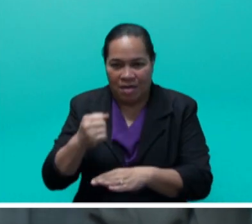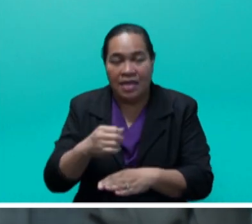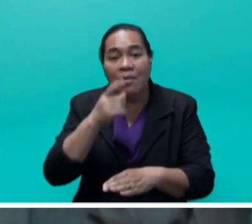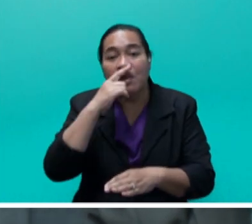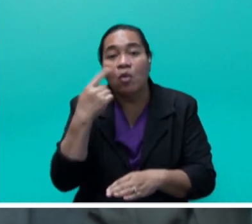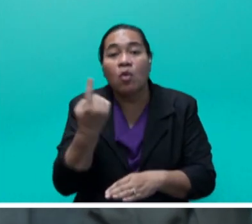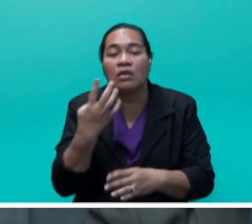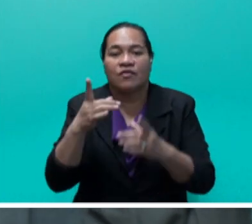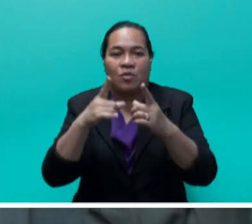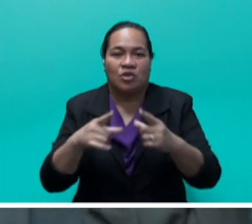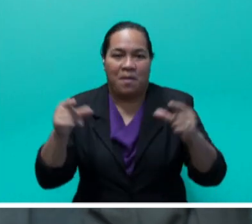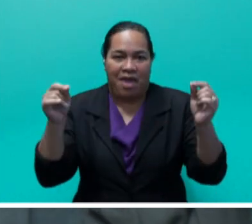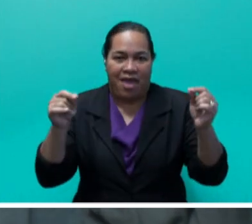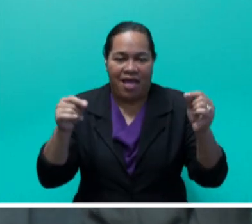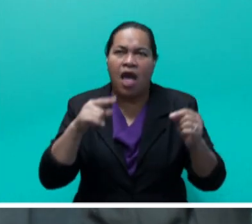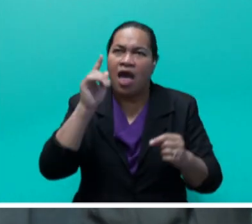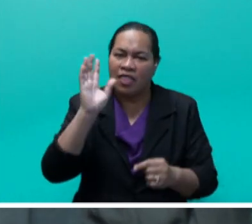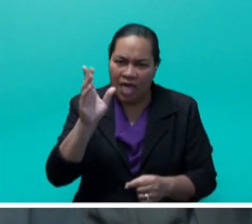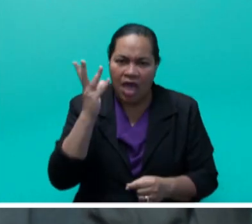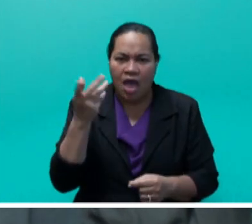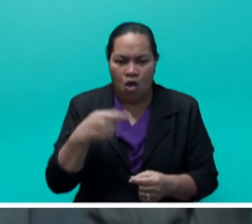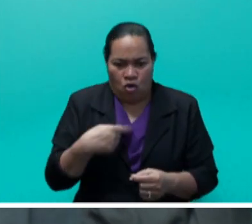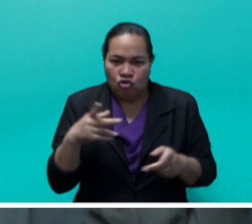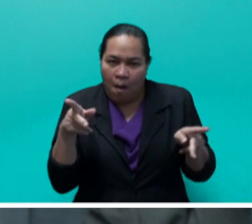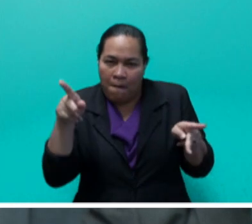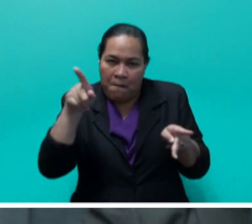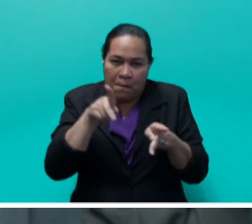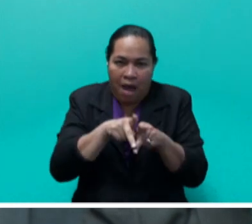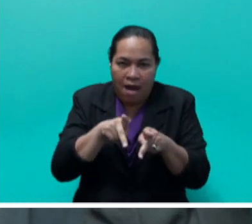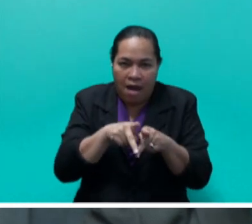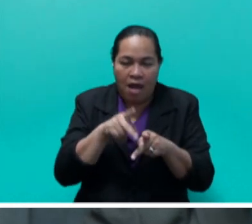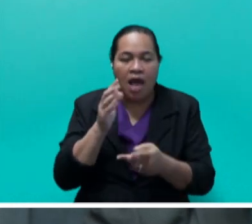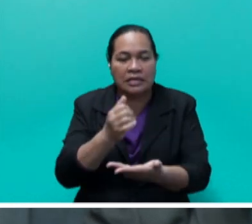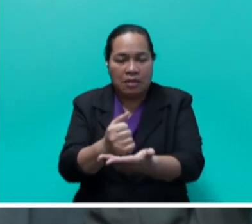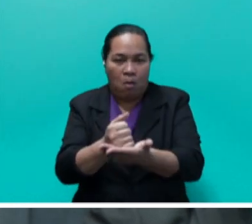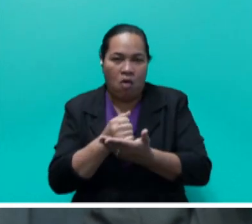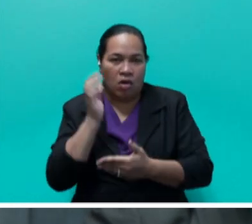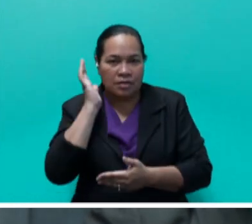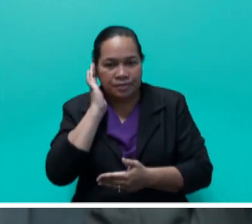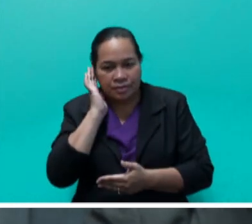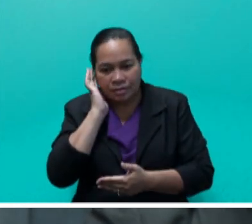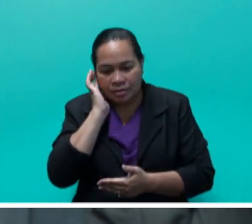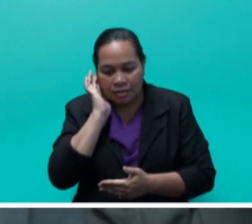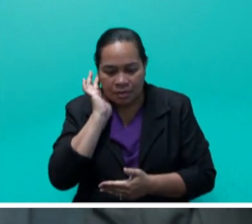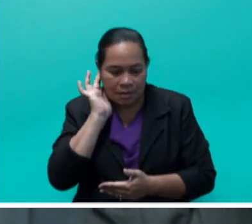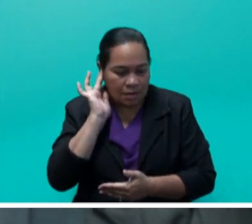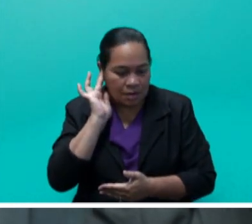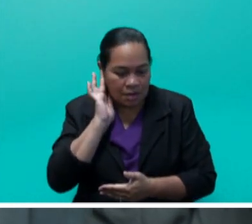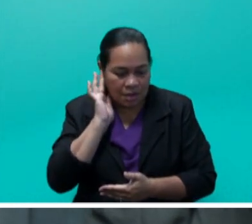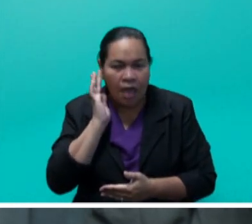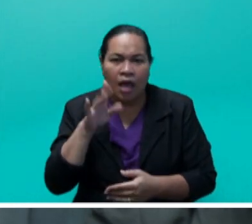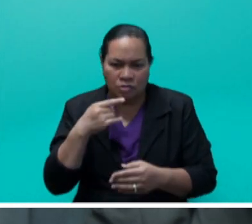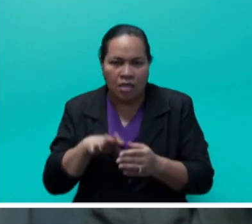Japan for their continued partnership and support. It is certainly onwards and